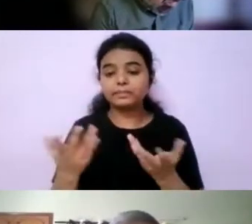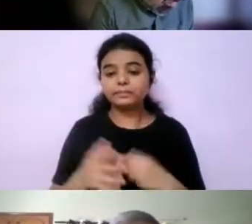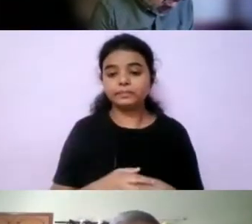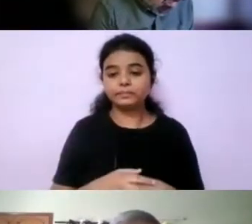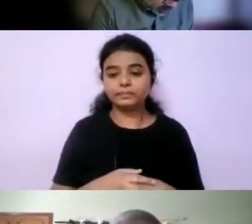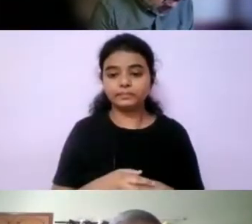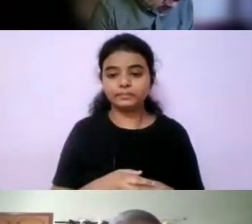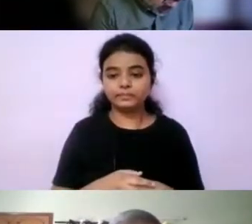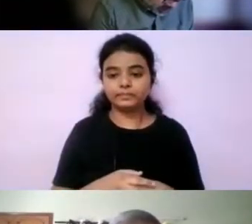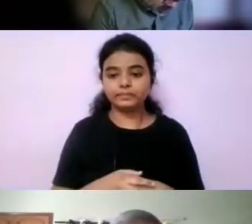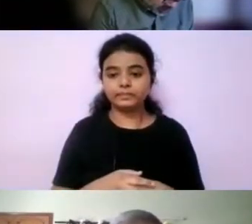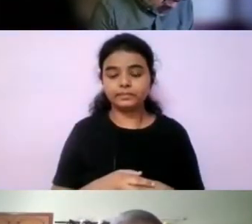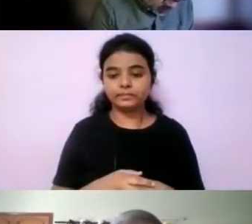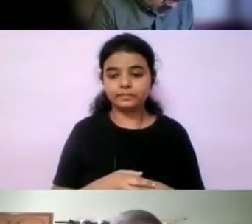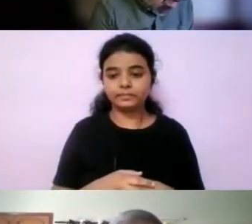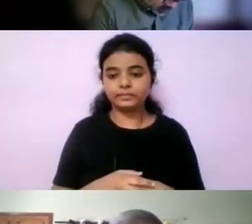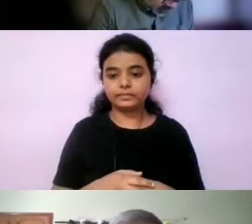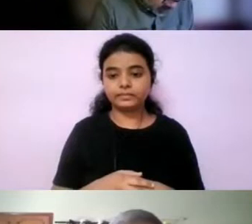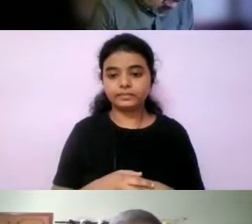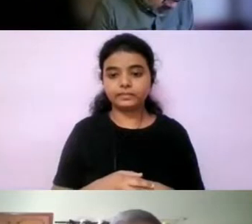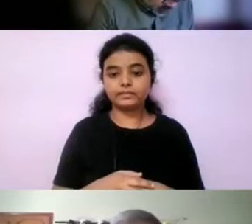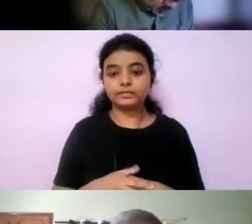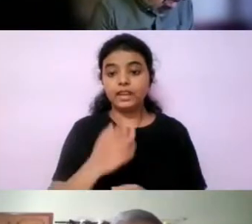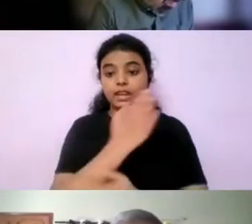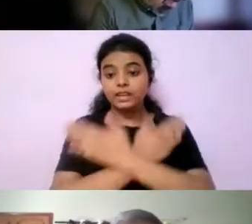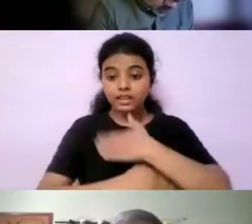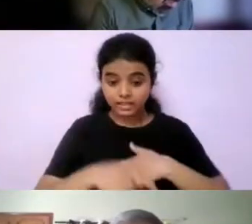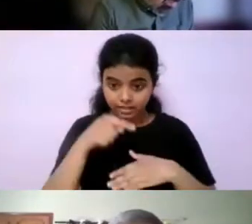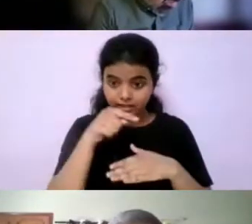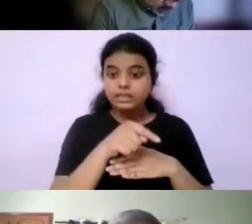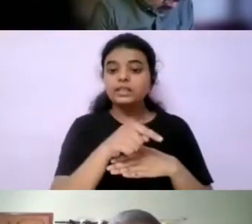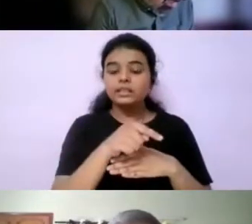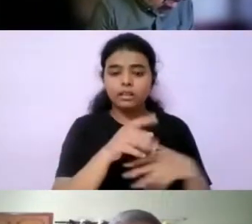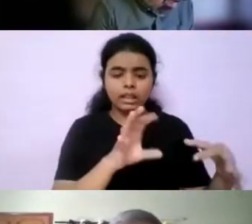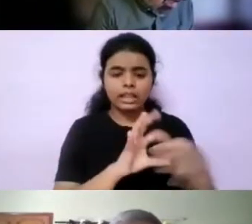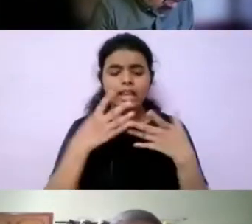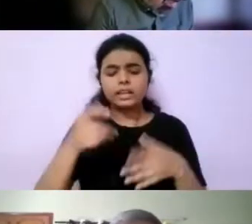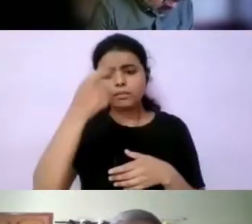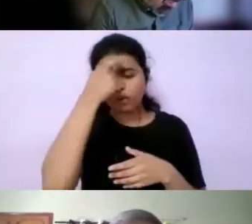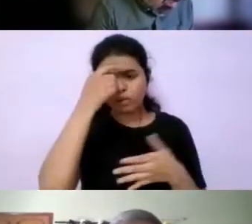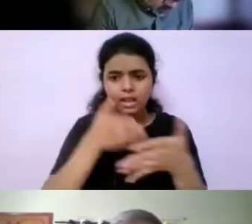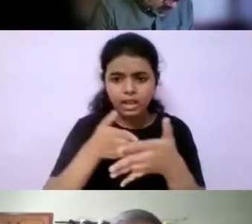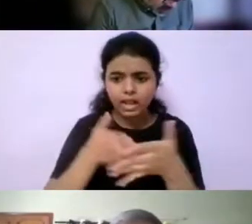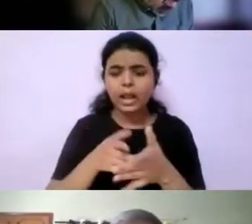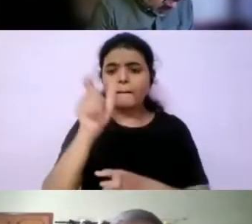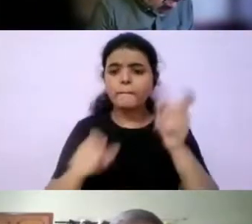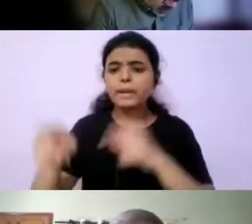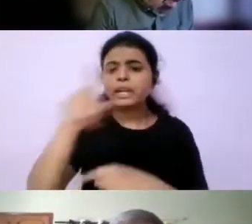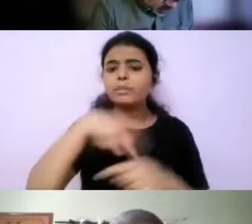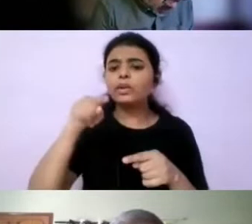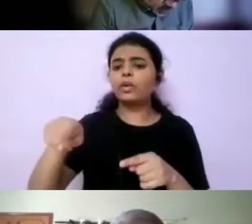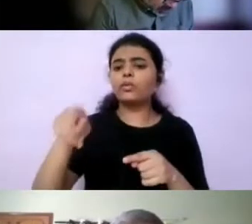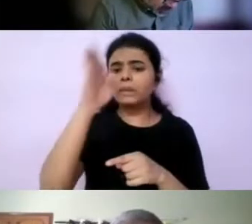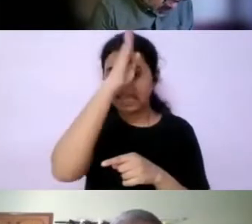the interest in disability and related issues could be channelized